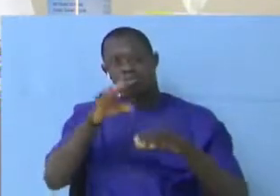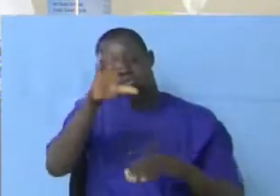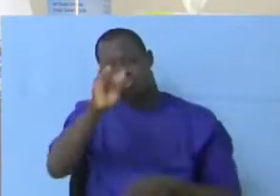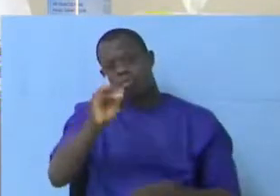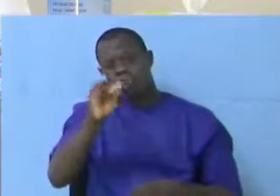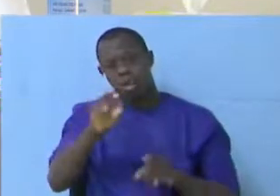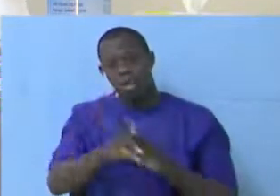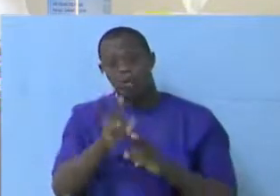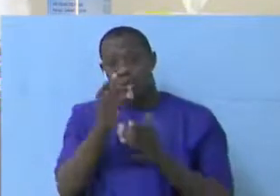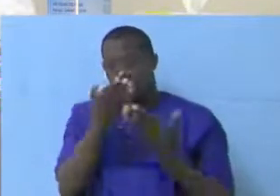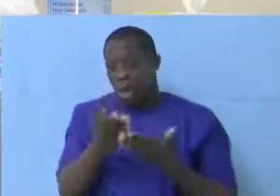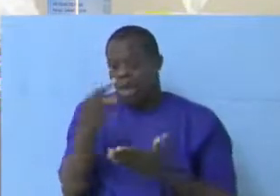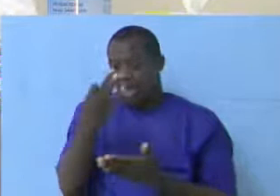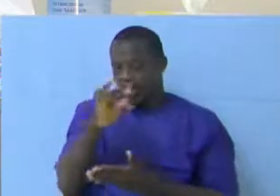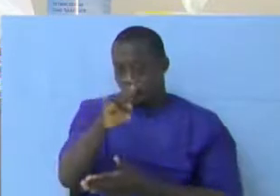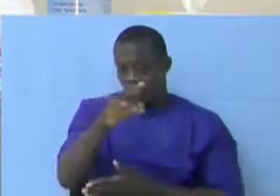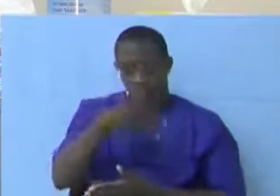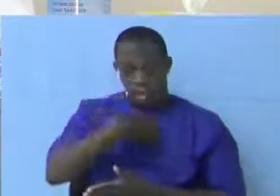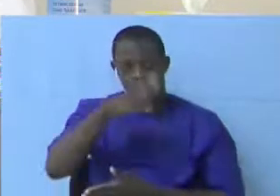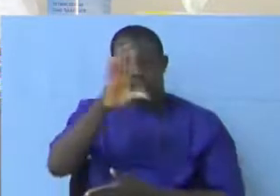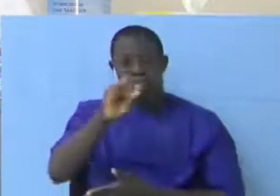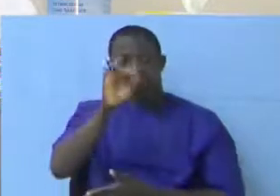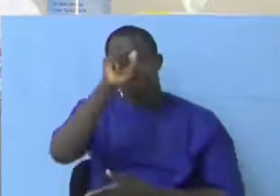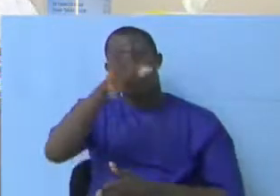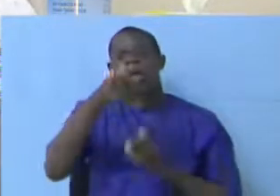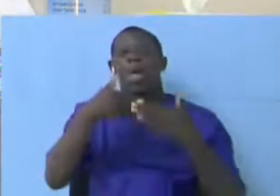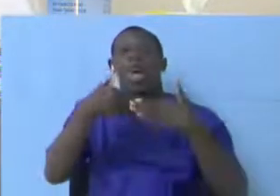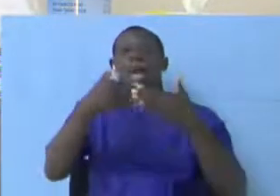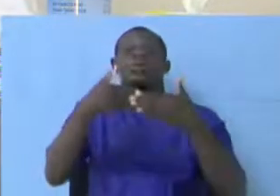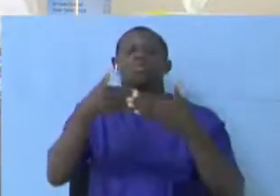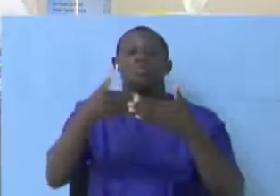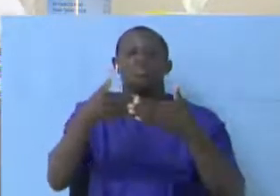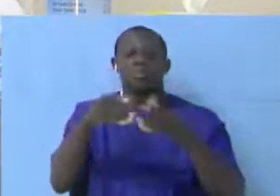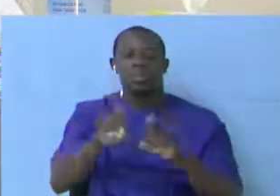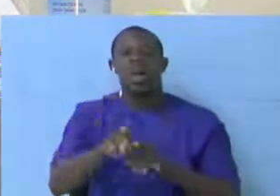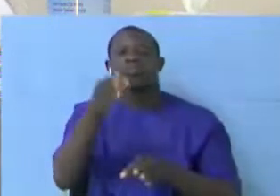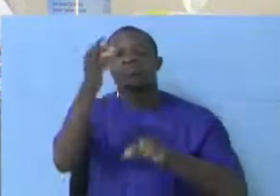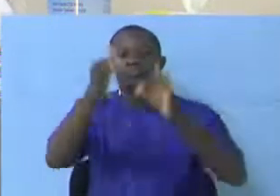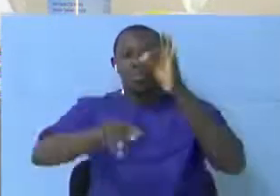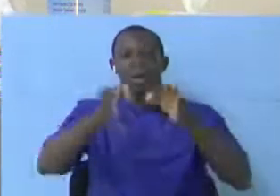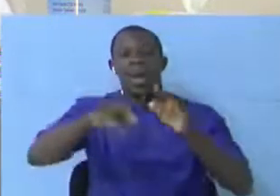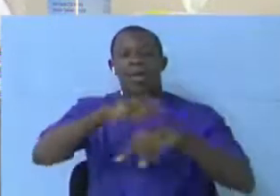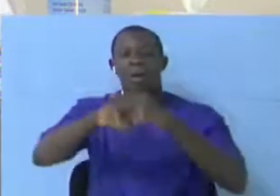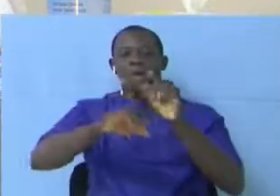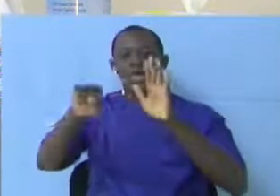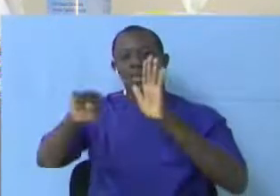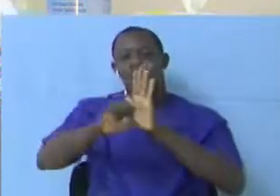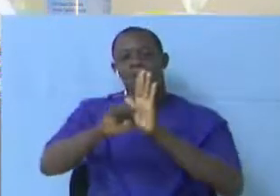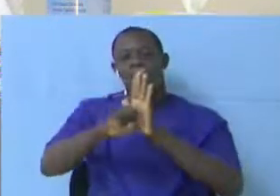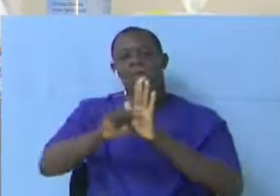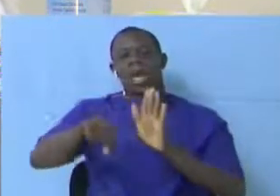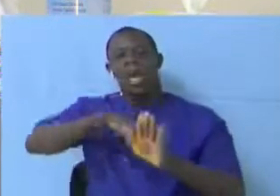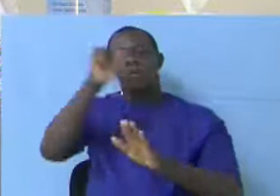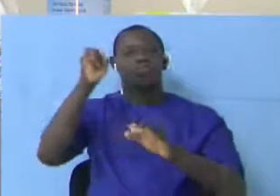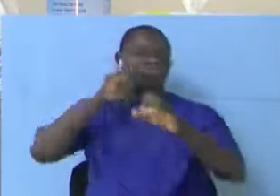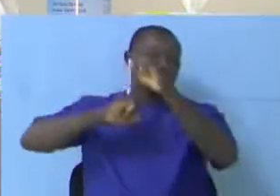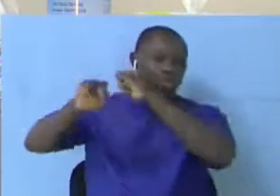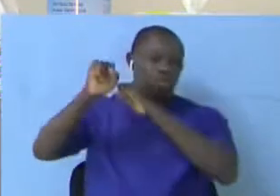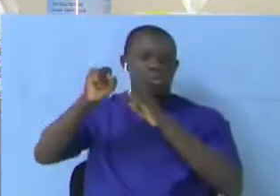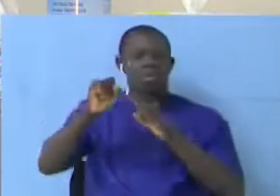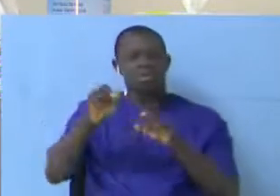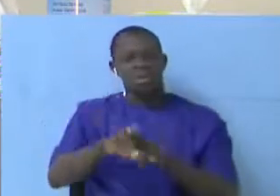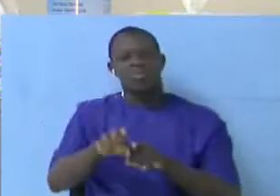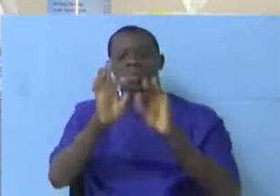But in so doing, your actions are judged by the standards and norms of civilized behavior. Do